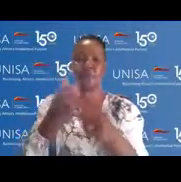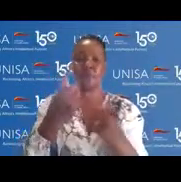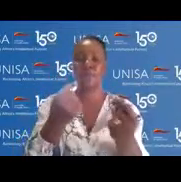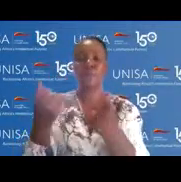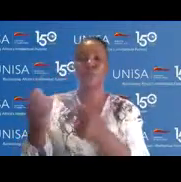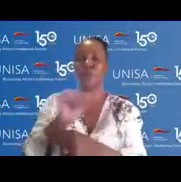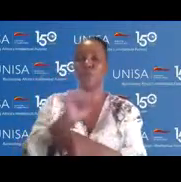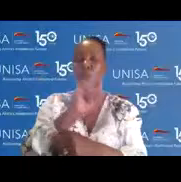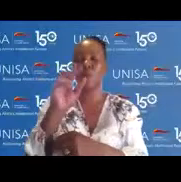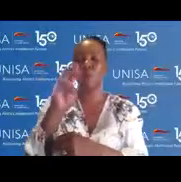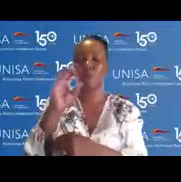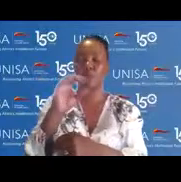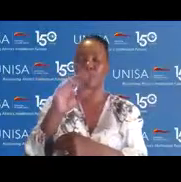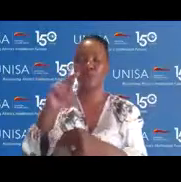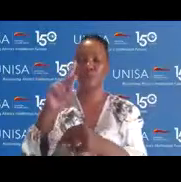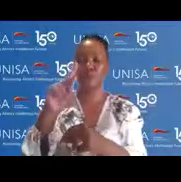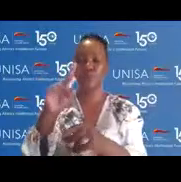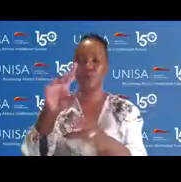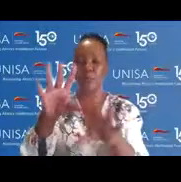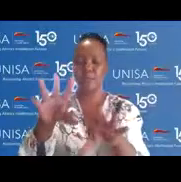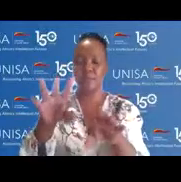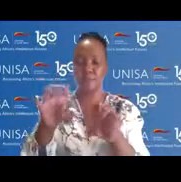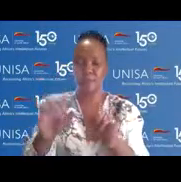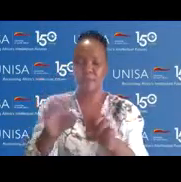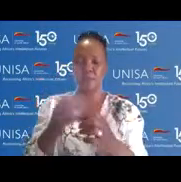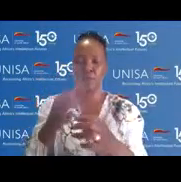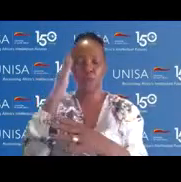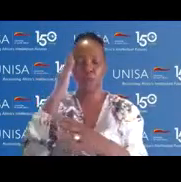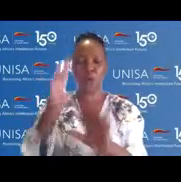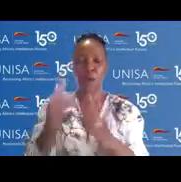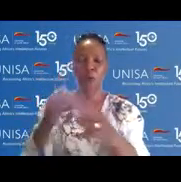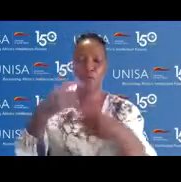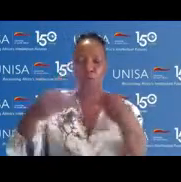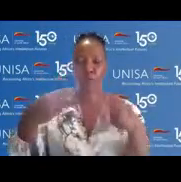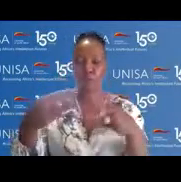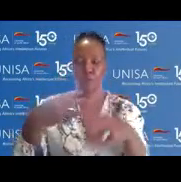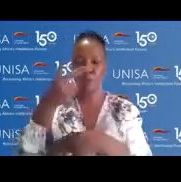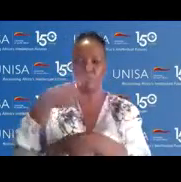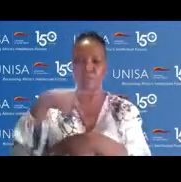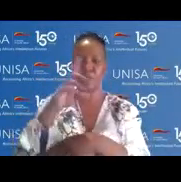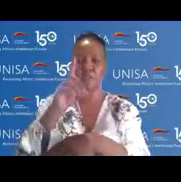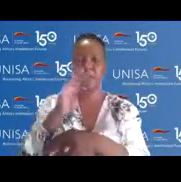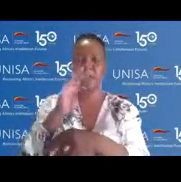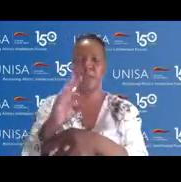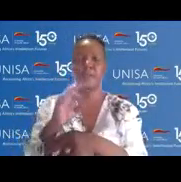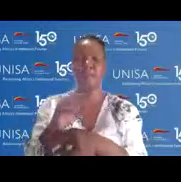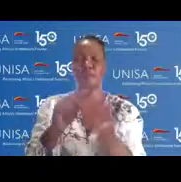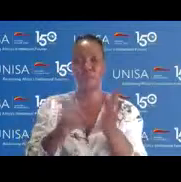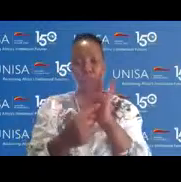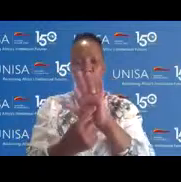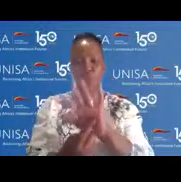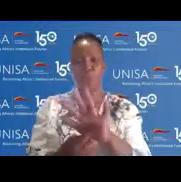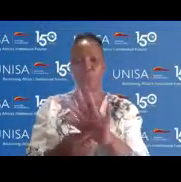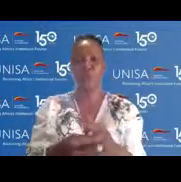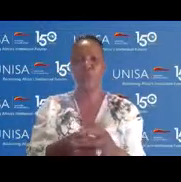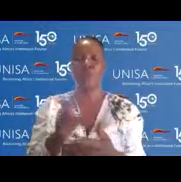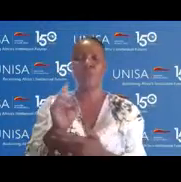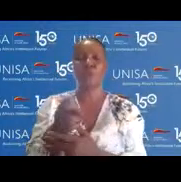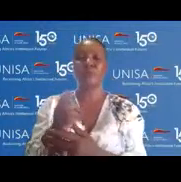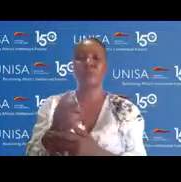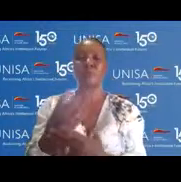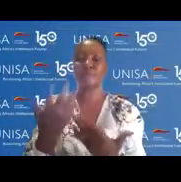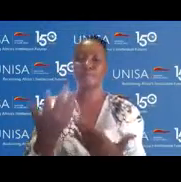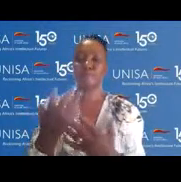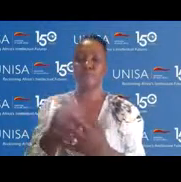so that you know how this works exactly. And the PDF actually does show in there as well. So you can then navigate